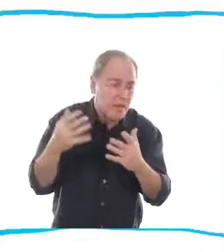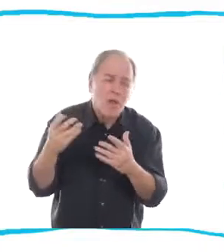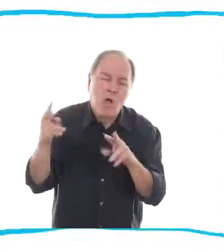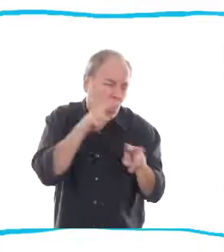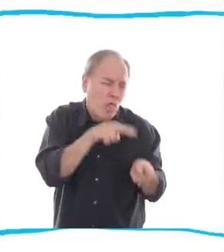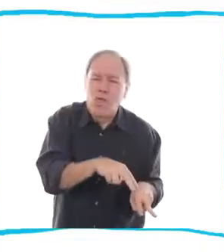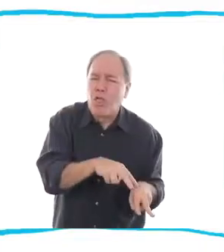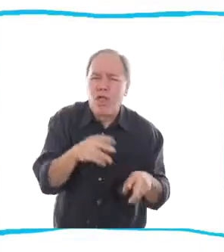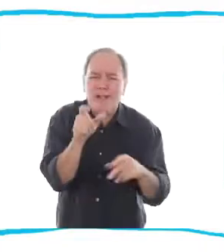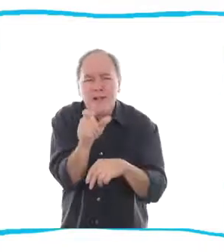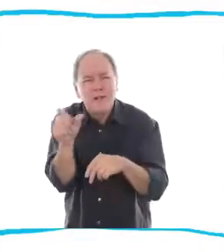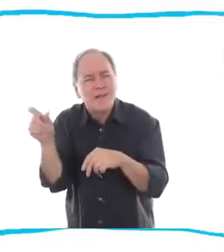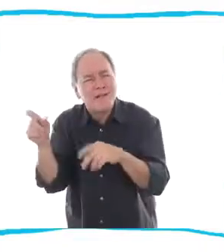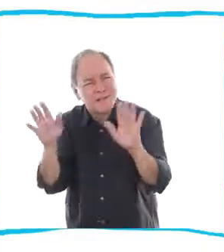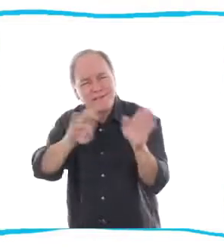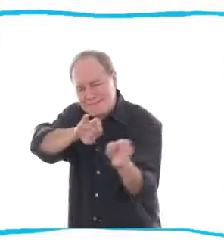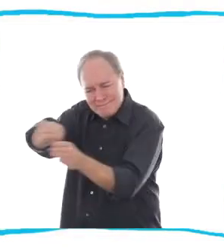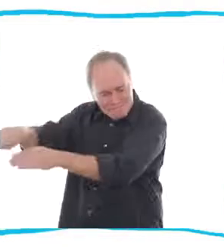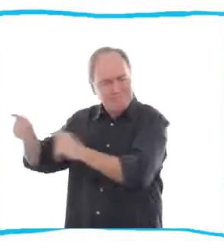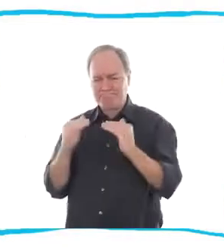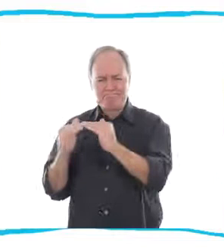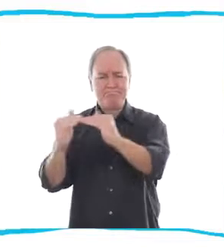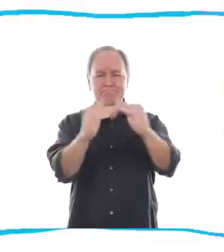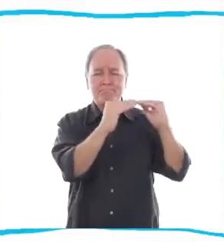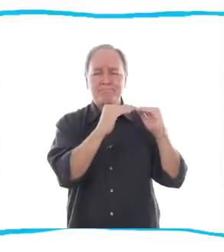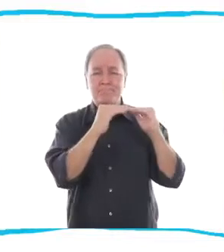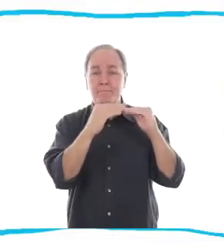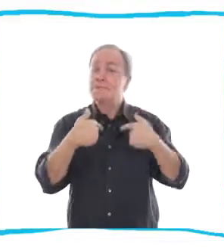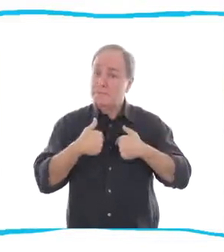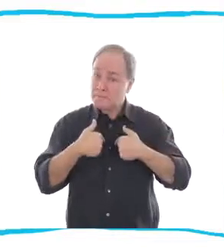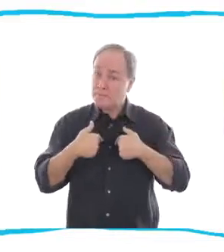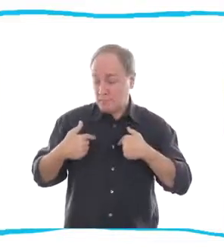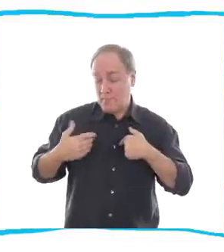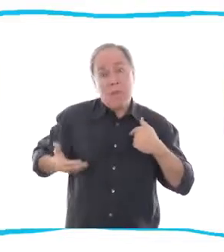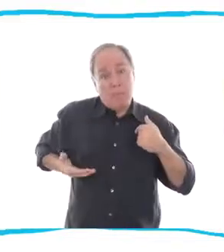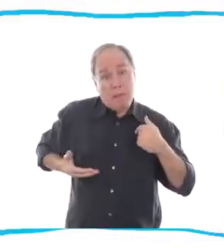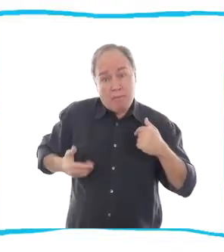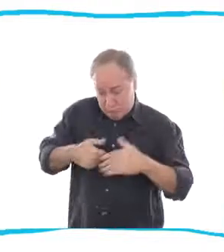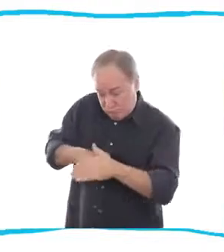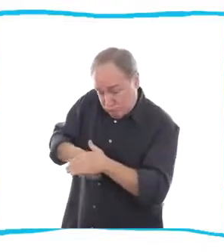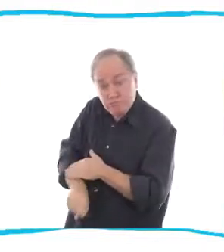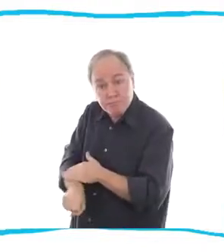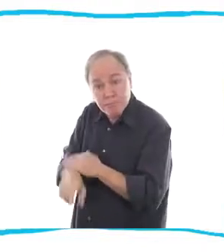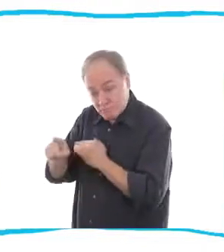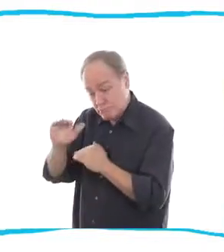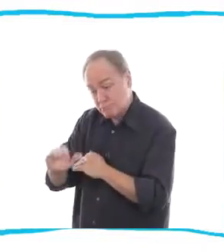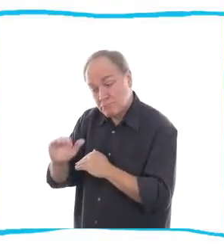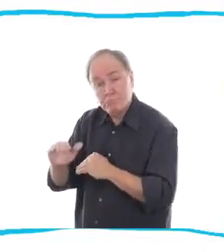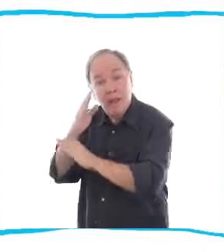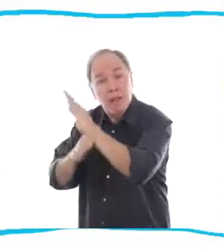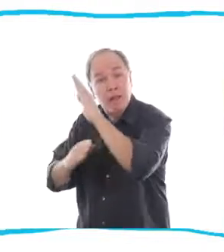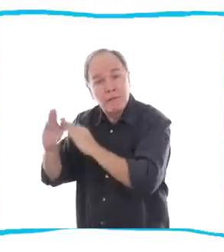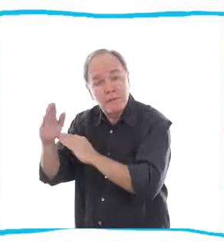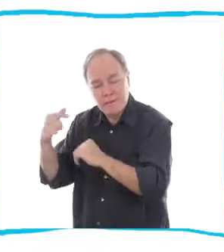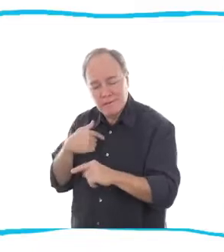But even personally as a mom, especially as a mom with a child that has had a disability, I understand how important